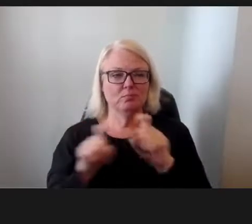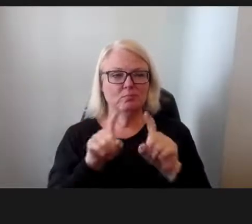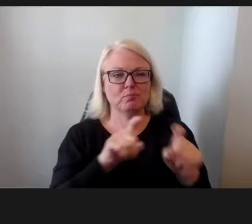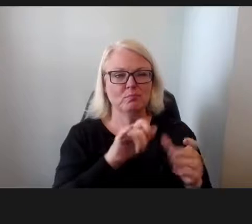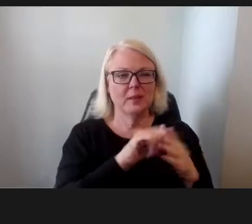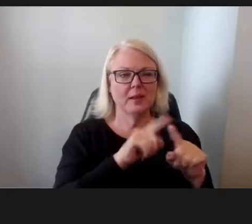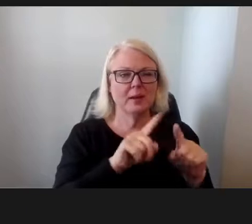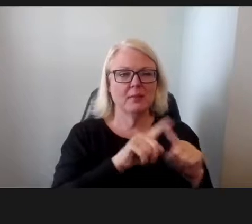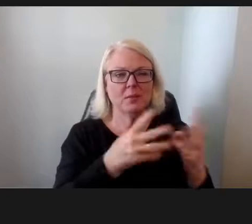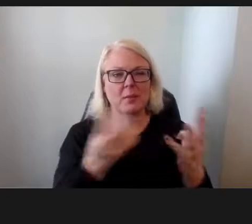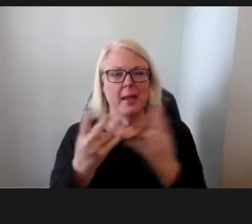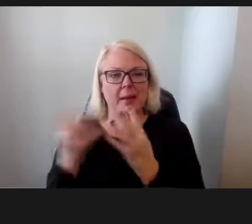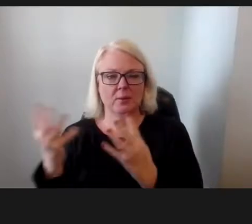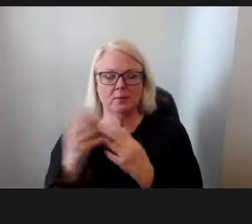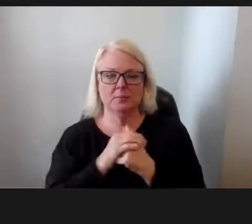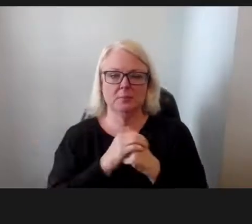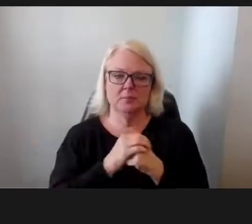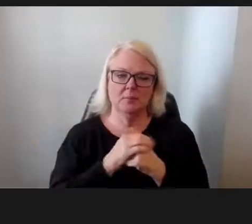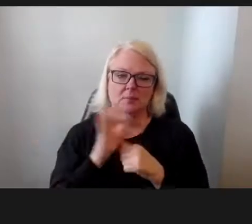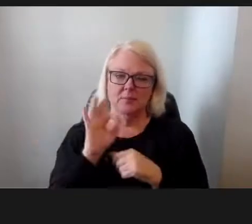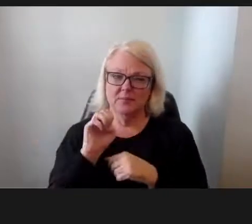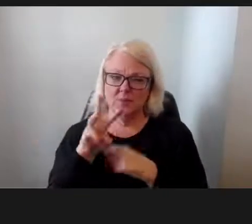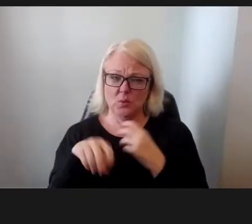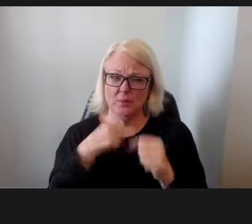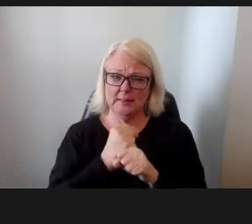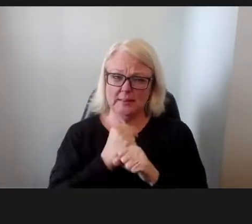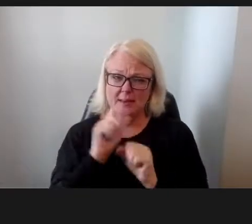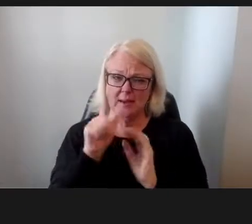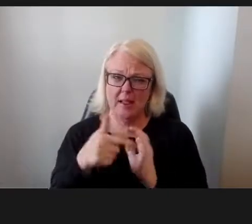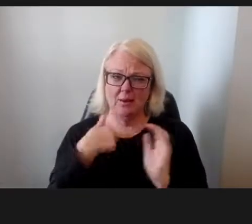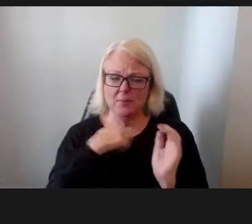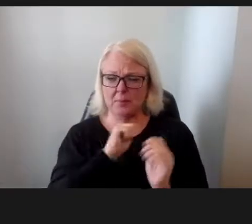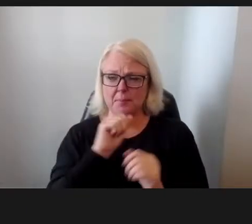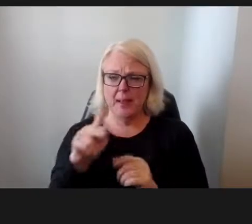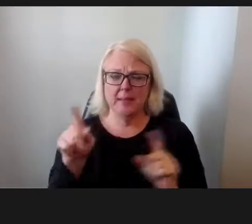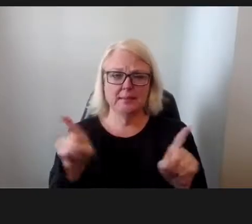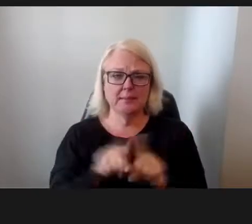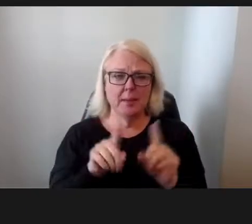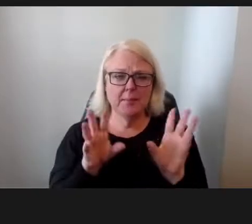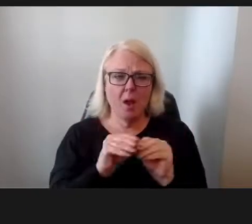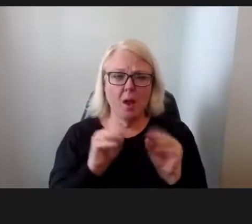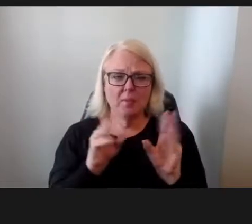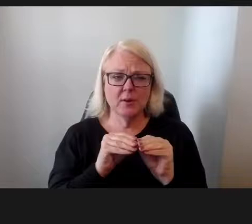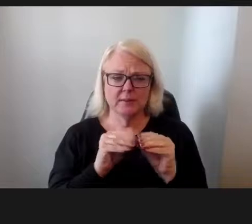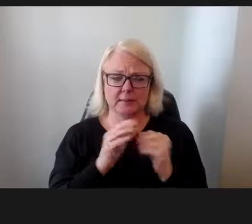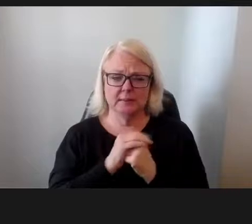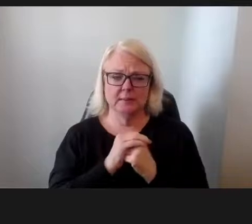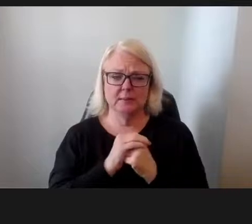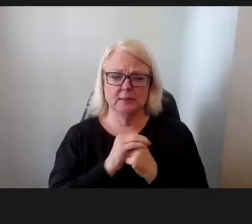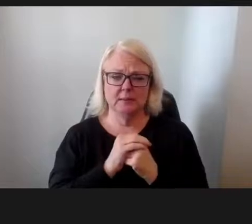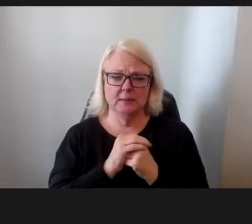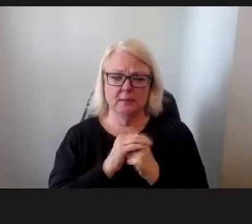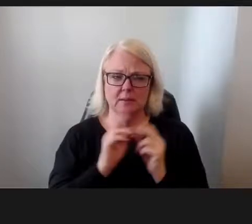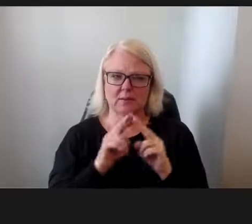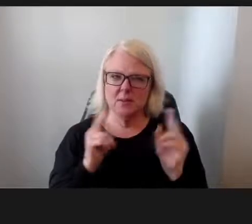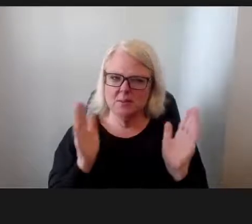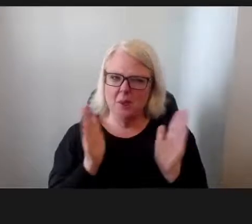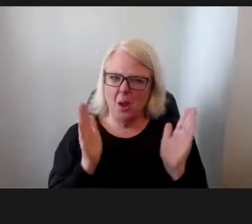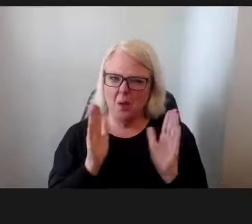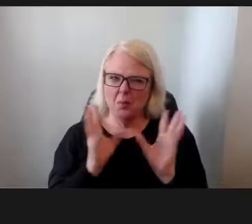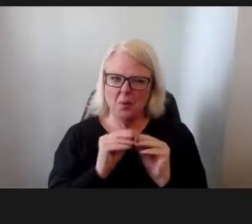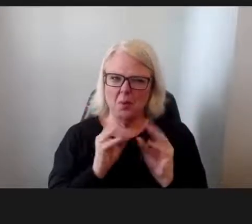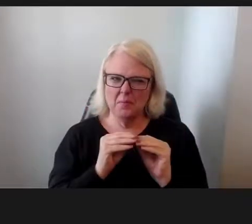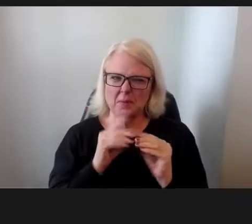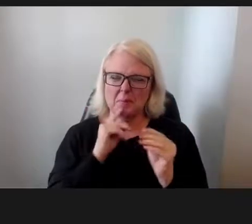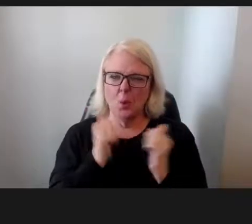panels. And a few years later, we went back to the same conference, and it's a very, very small conference. It was mostly